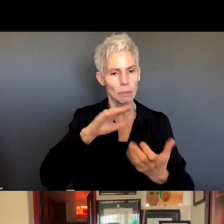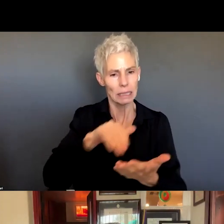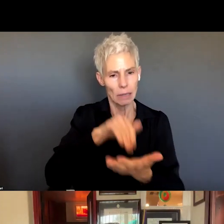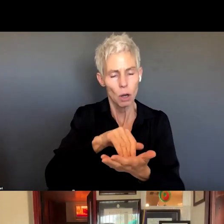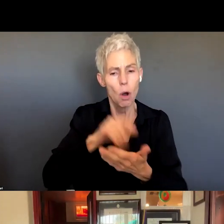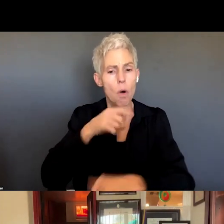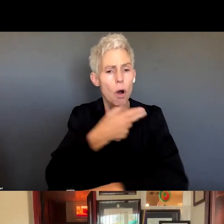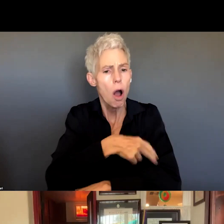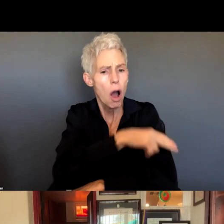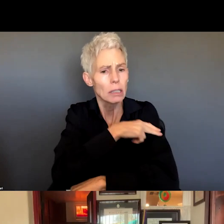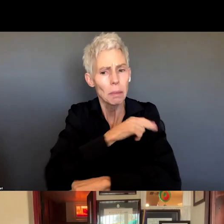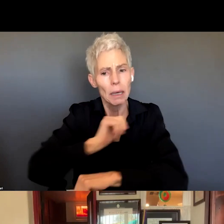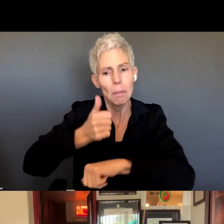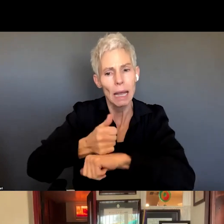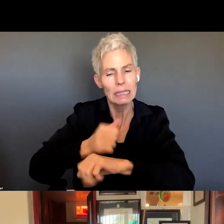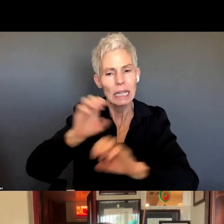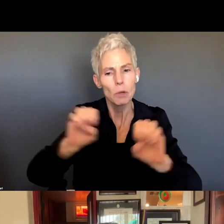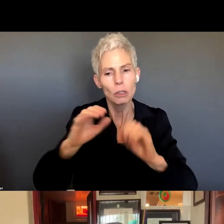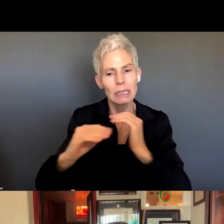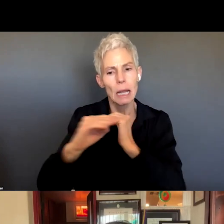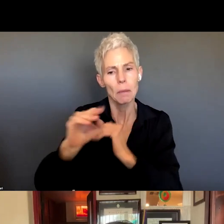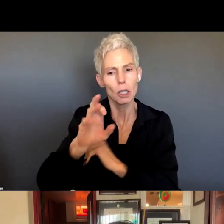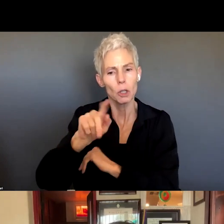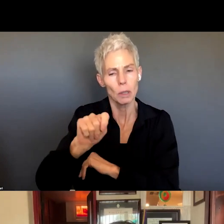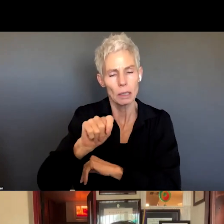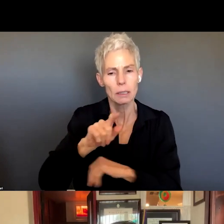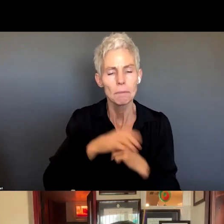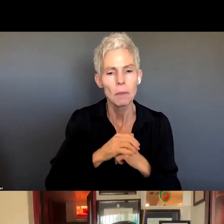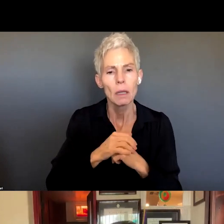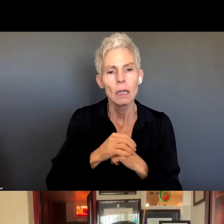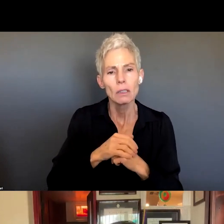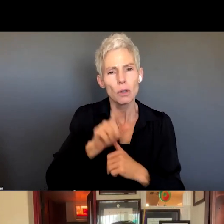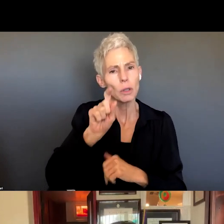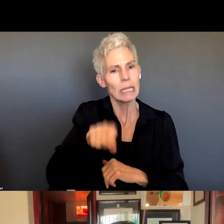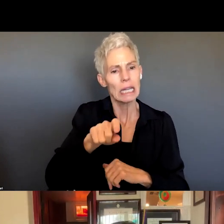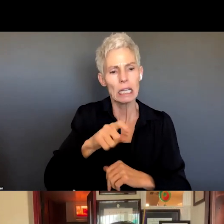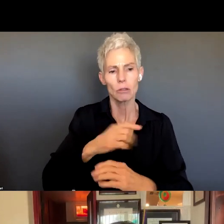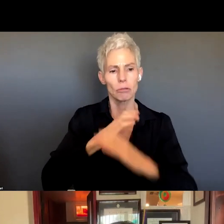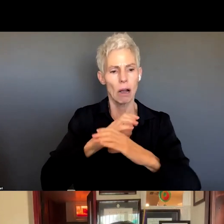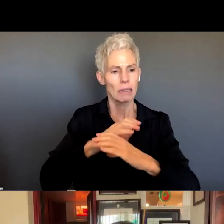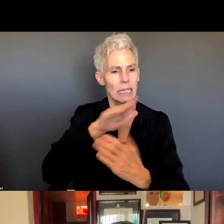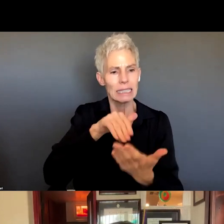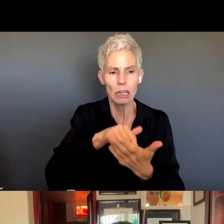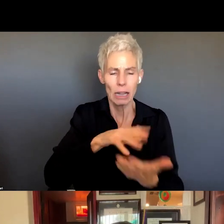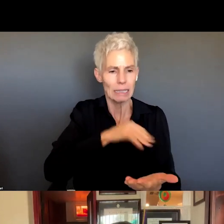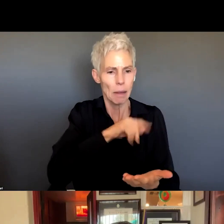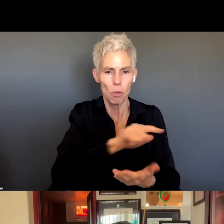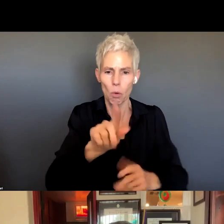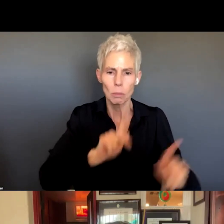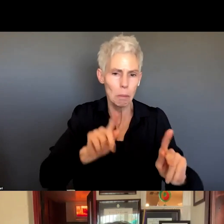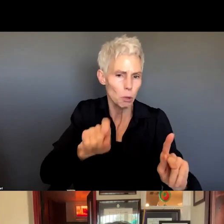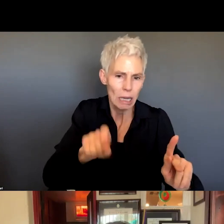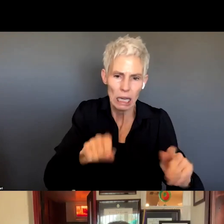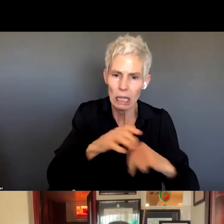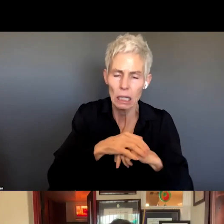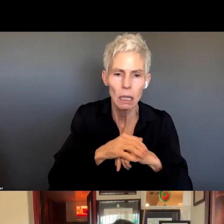stabilization units, which are sort of also known as empath units. And so you need a crisis center that can take these folks. If you